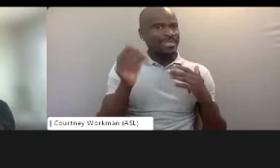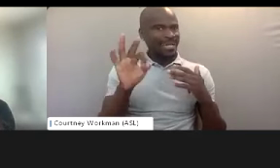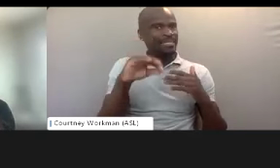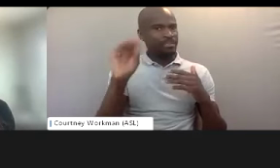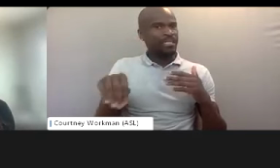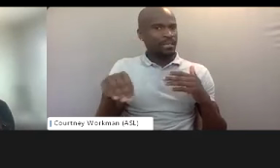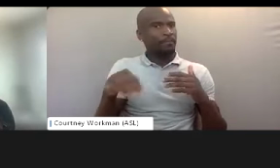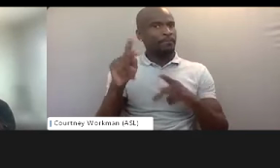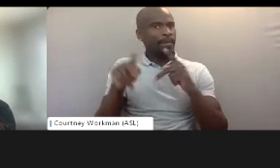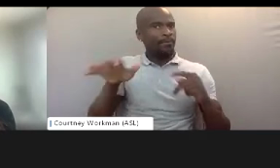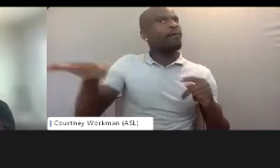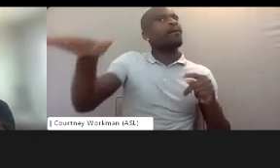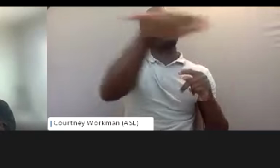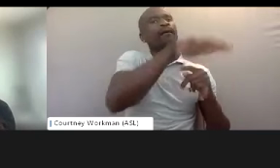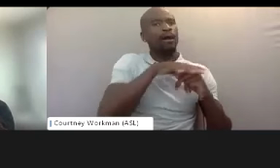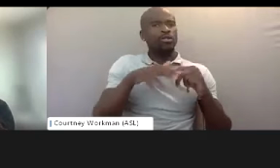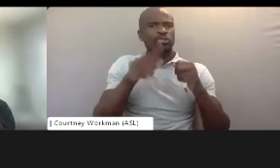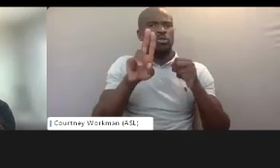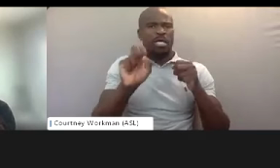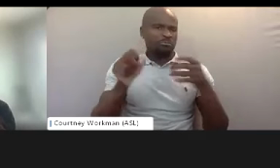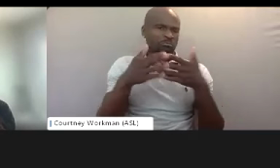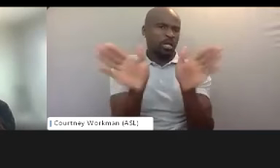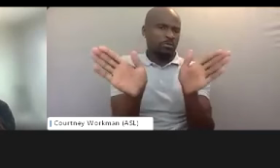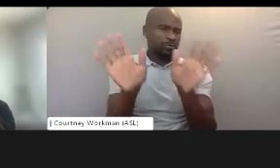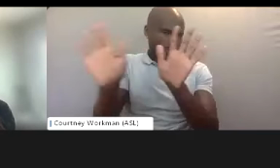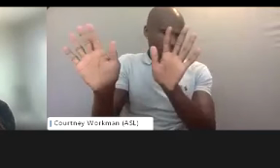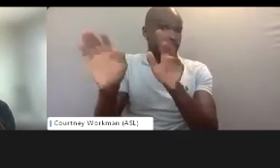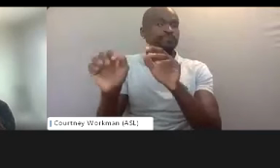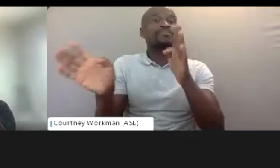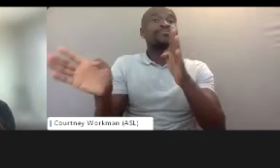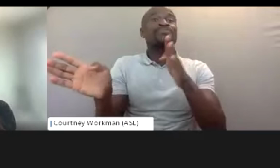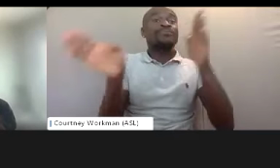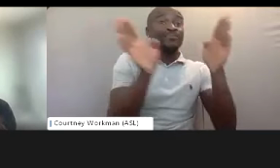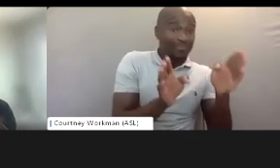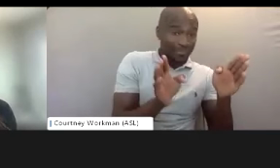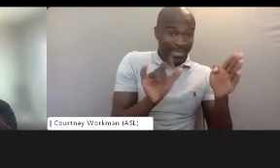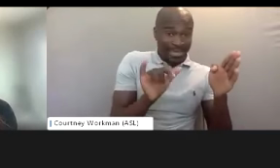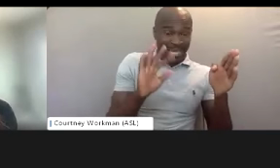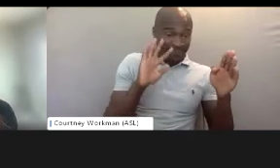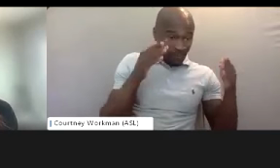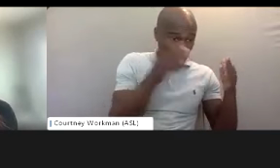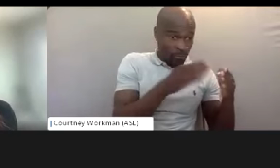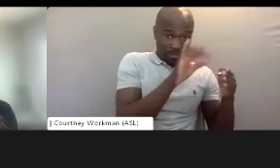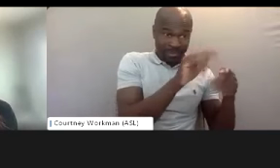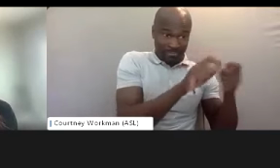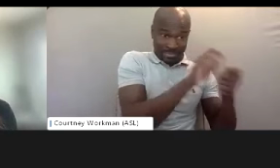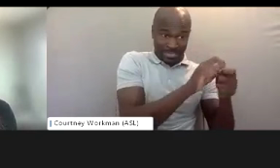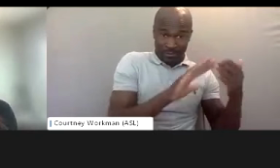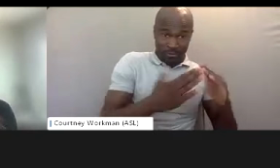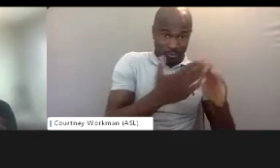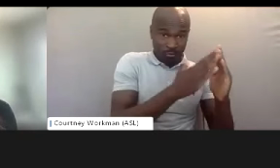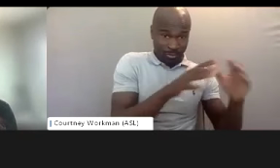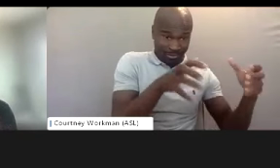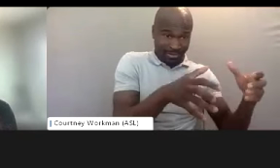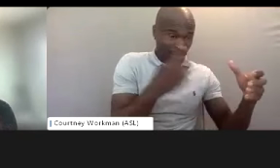here, you can see that of people living in communities where a mass violence incident occurred, it's almost double that. So well, not